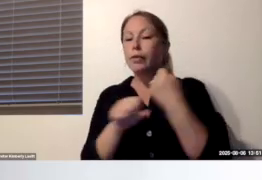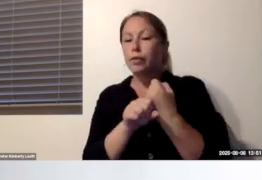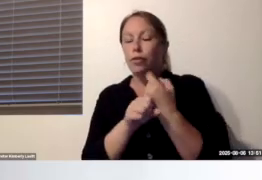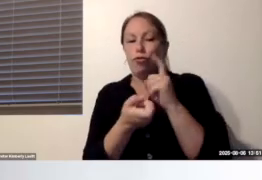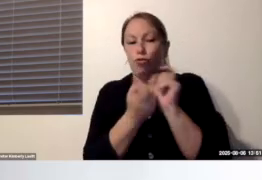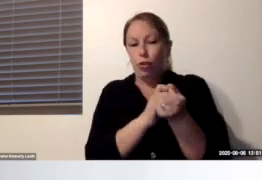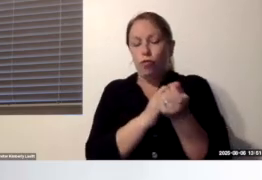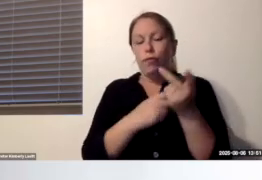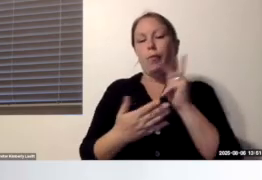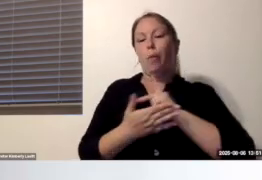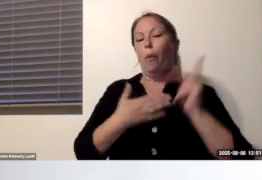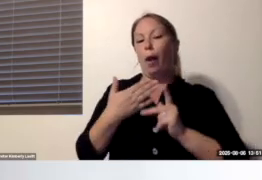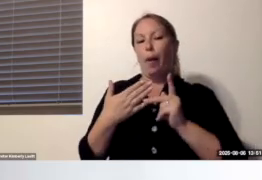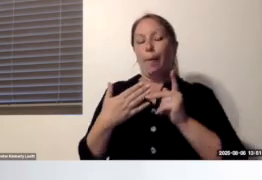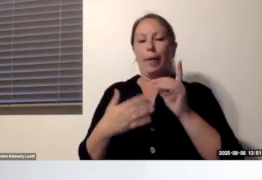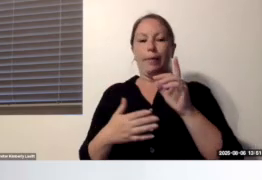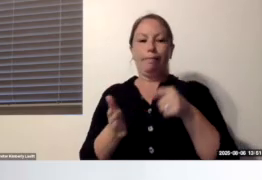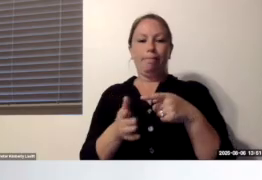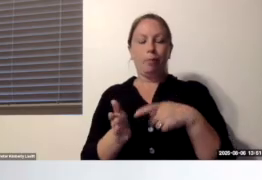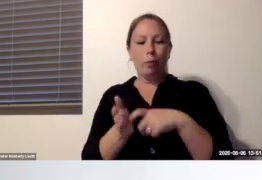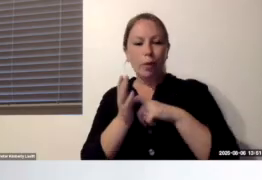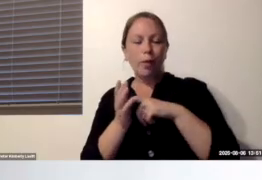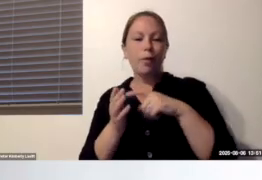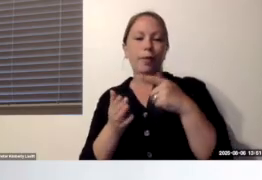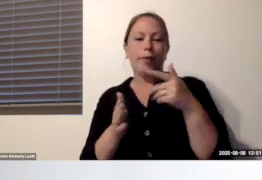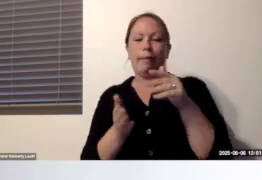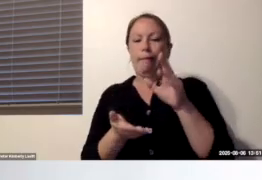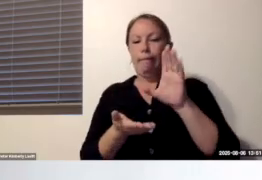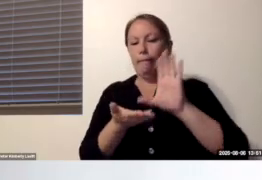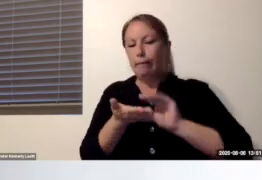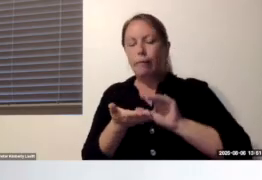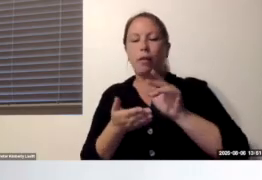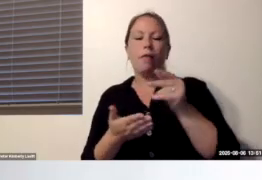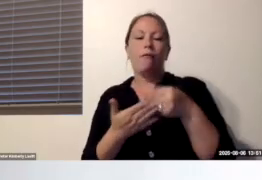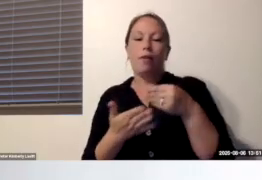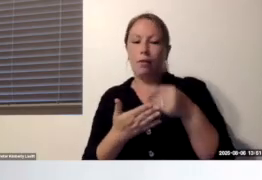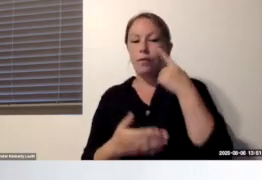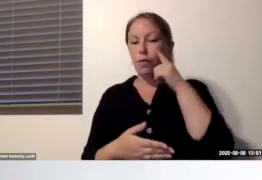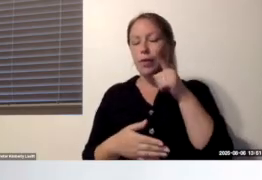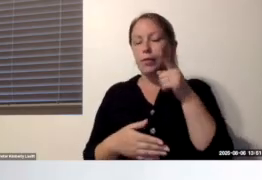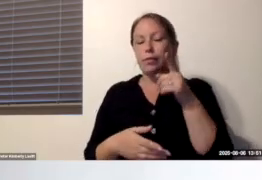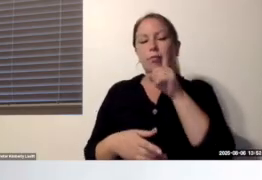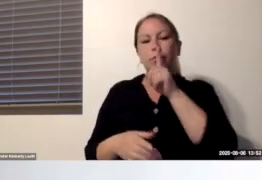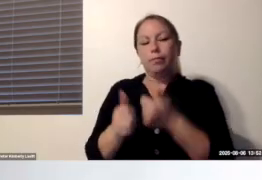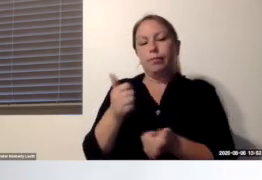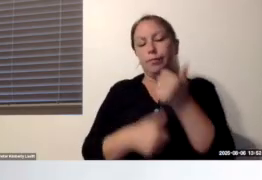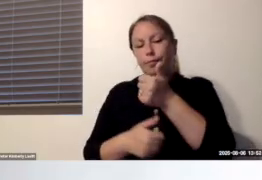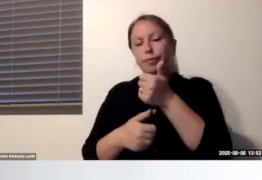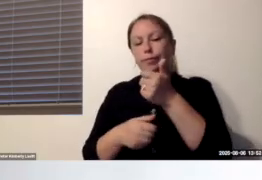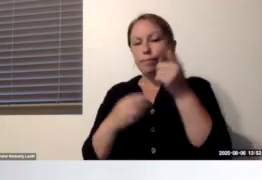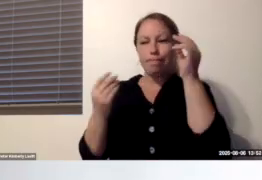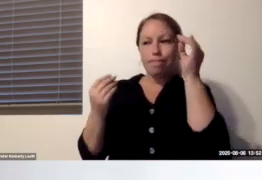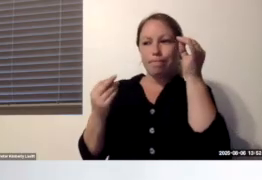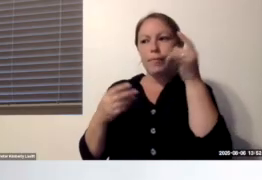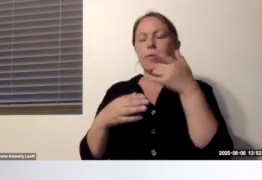and kind of limited funding available. So I think that's definitely a key consideration as we move forward with these